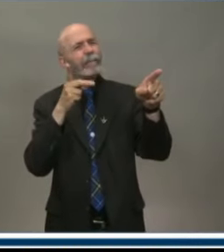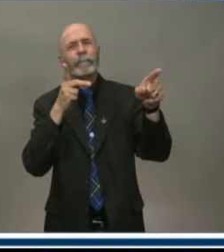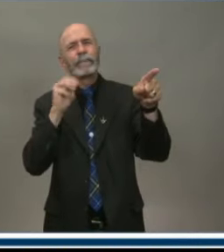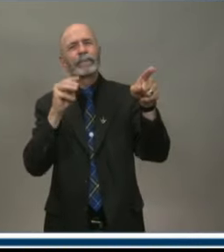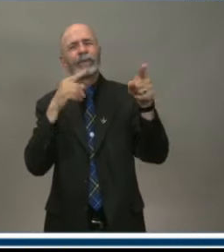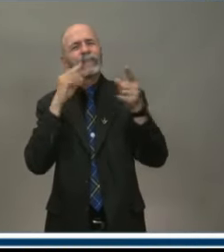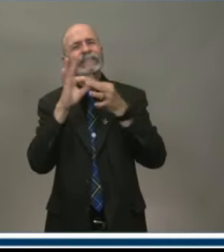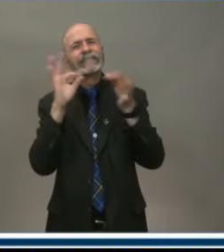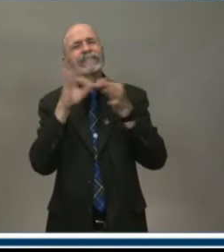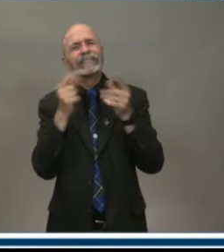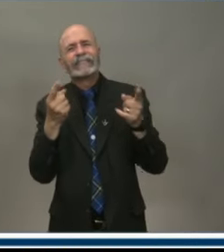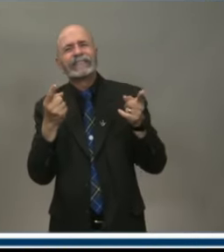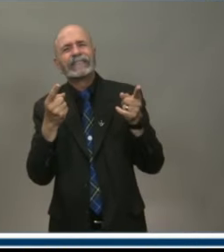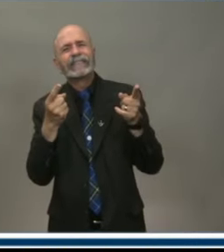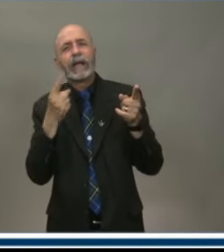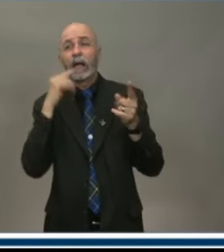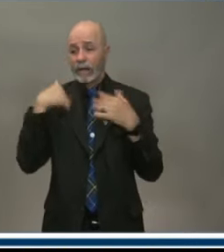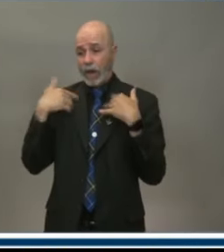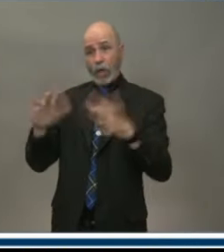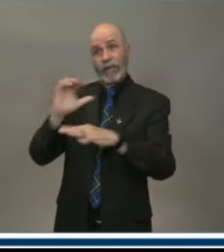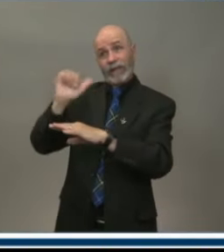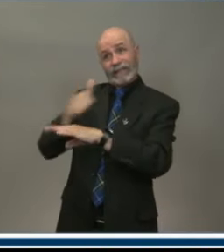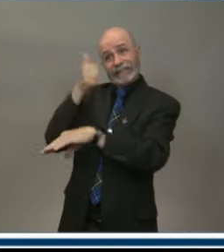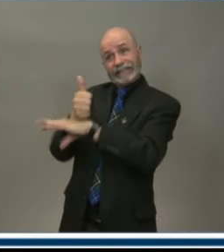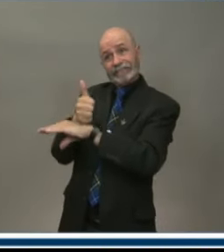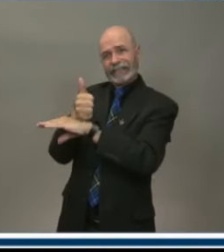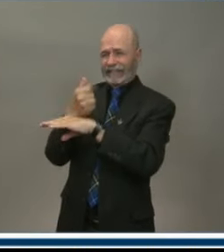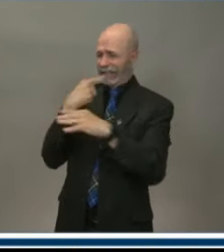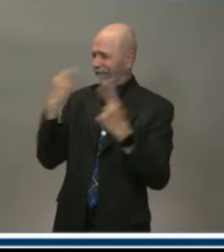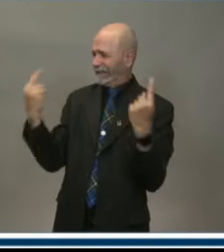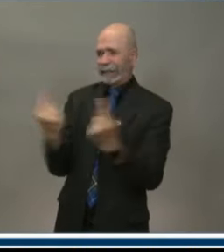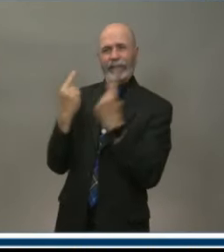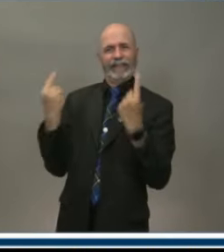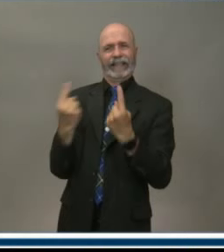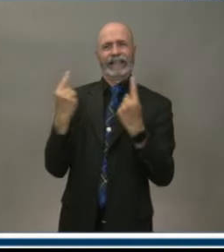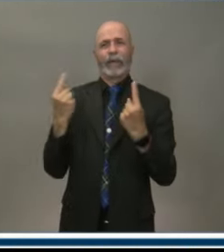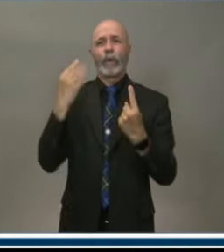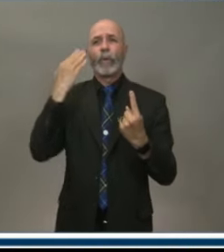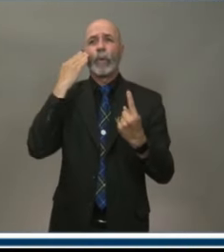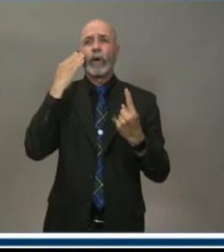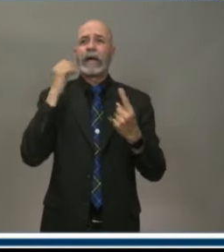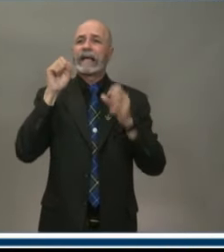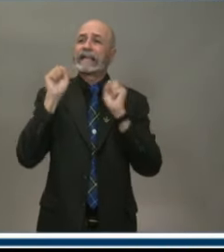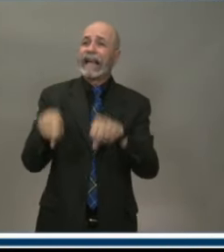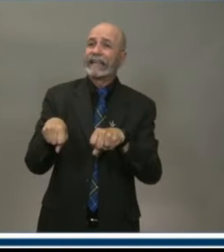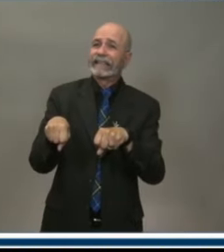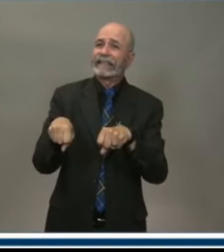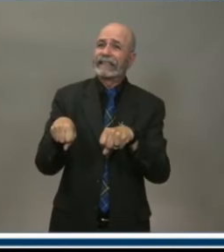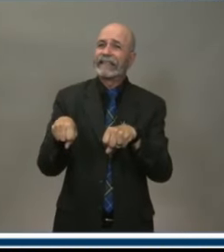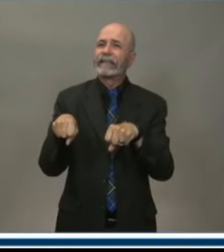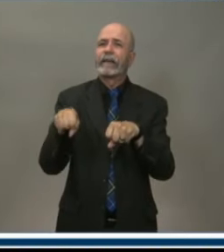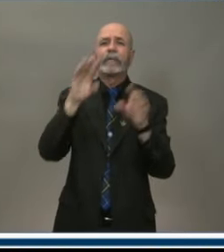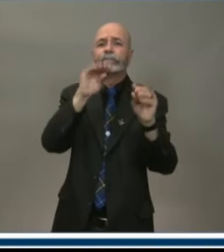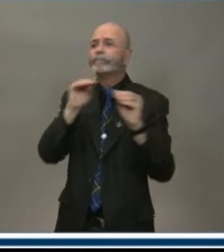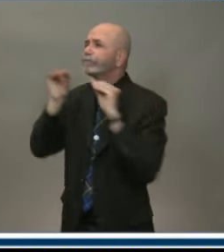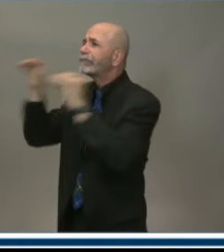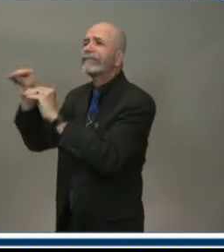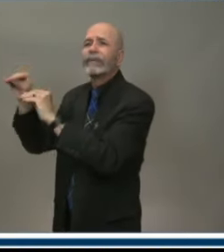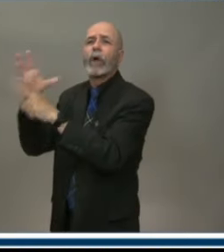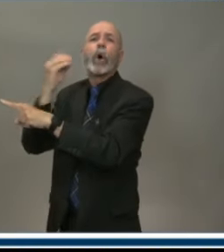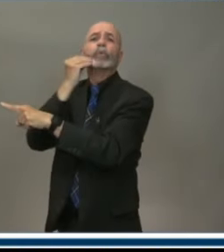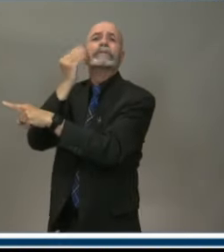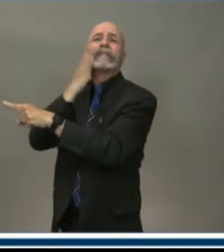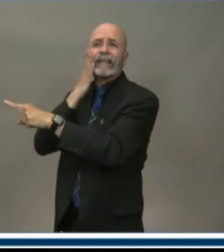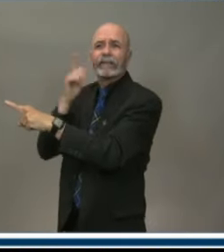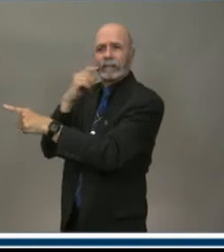been a suggestion, there had been an ask from advocates that this be done in hotels instead of in the municipal facilities the way that